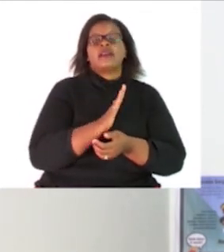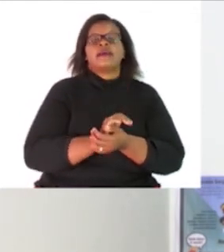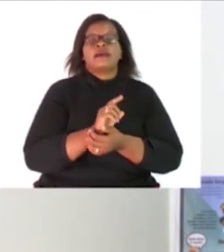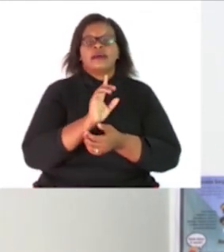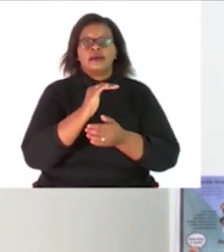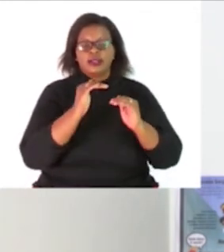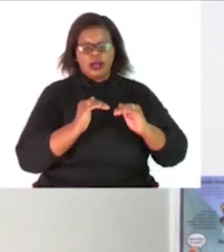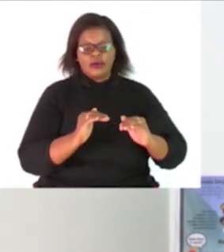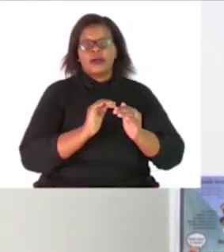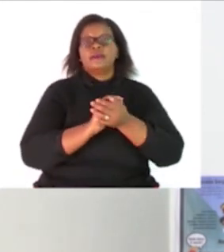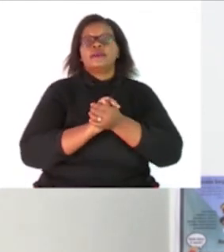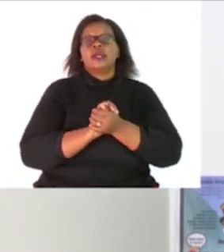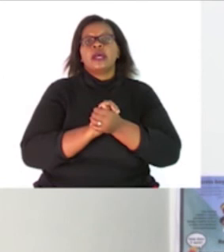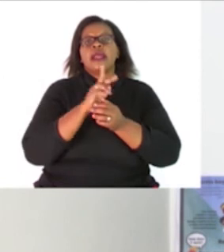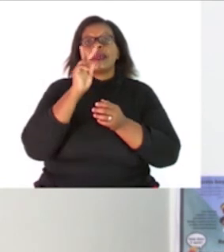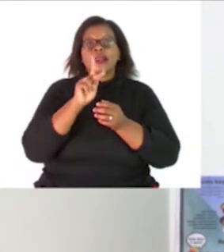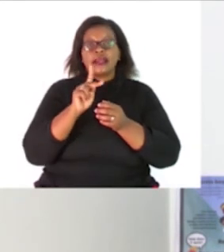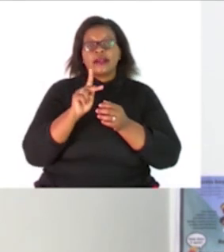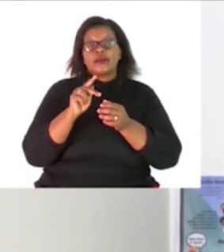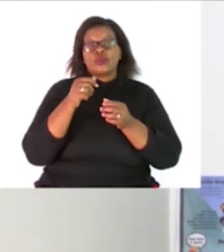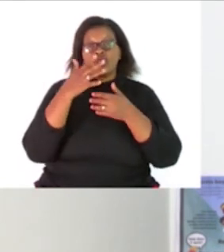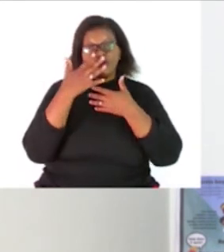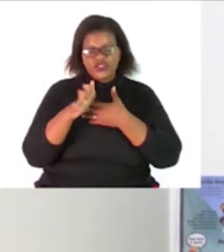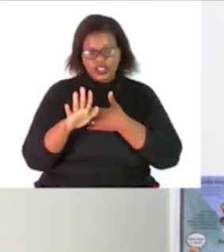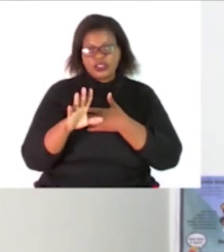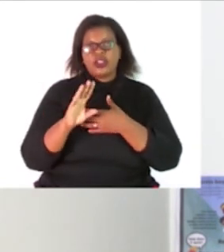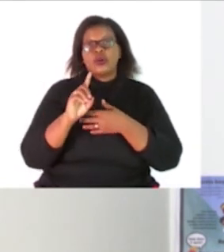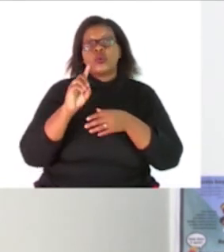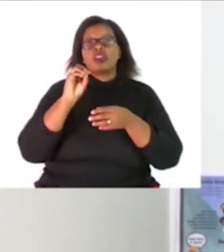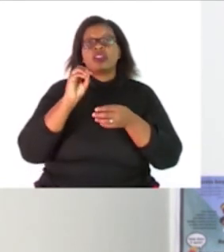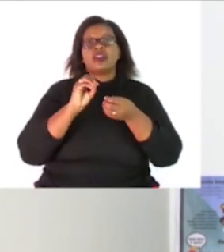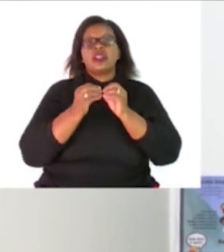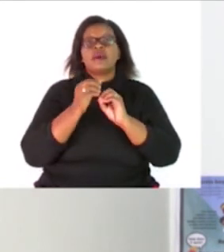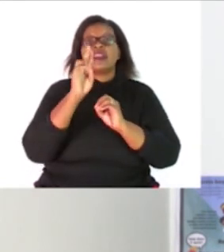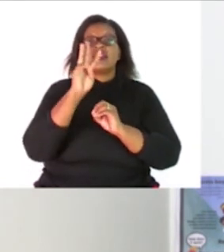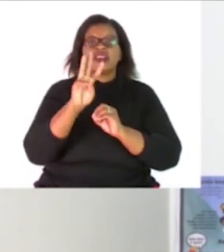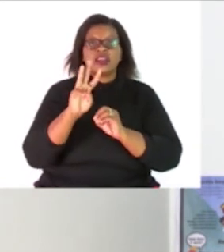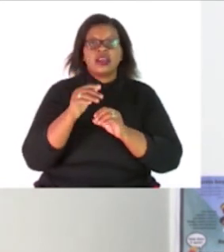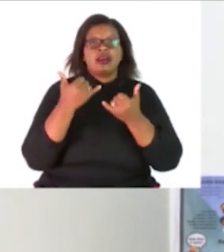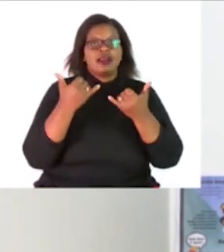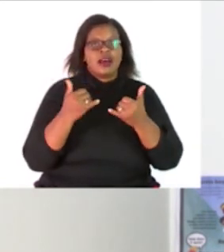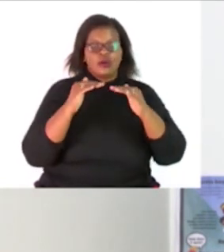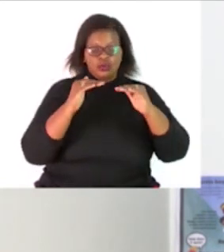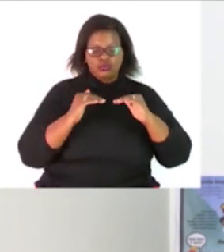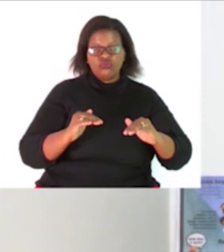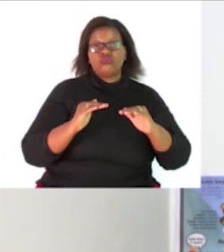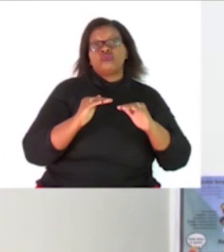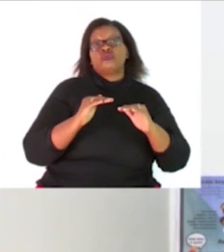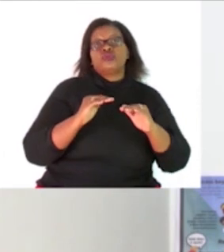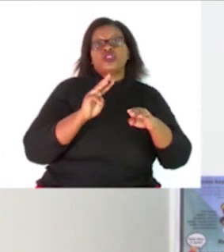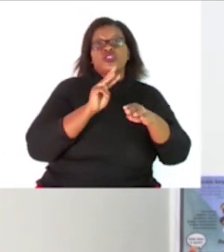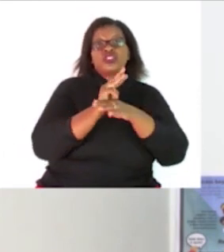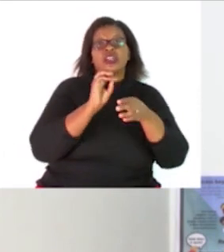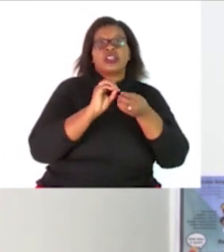15 down there. Good. We are done with the first digit. We go to the second digit, which